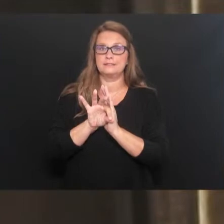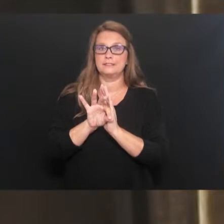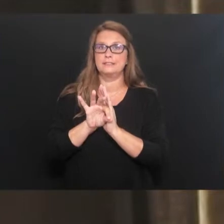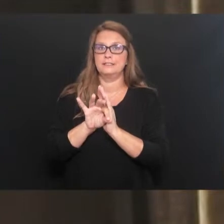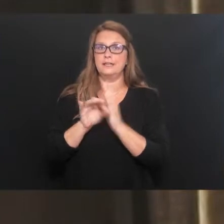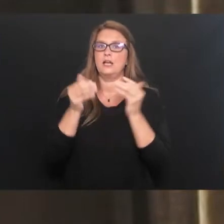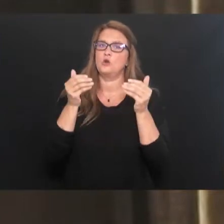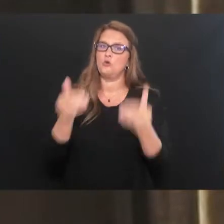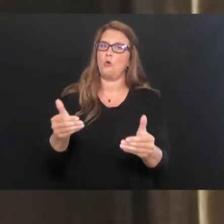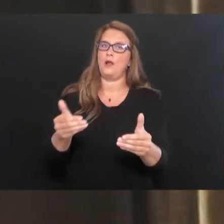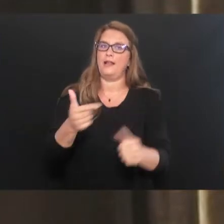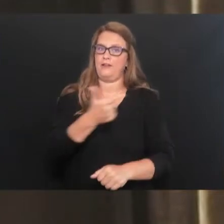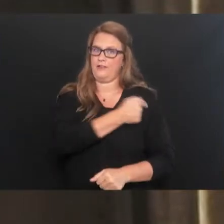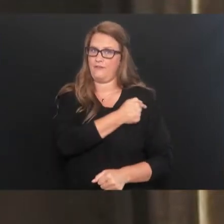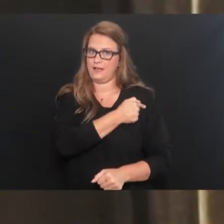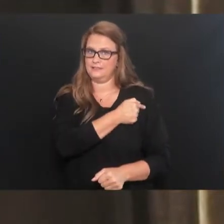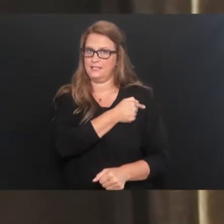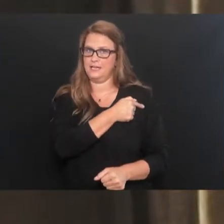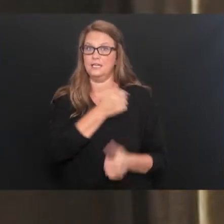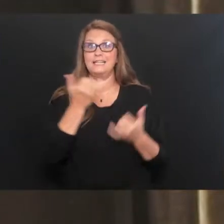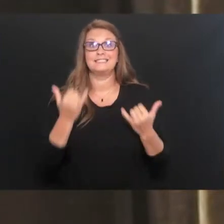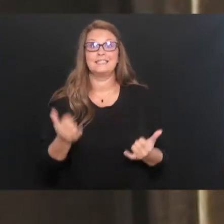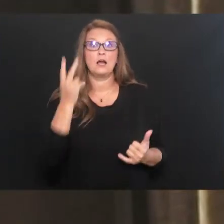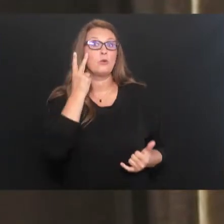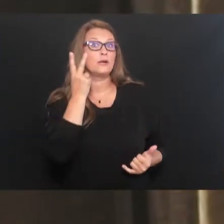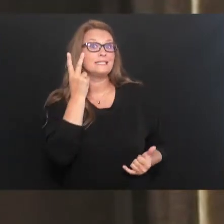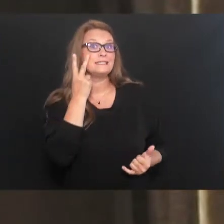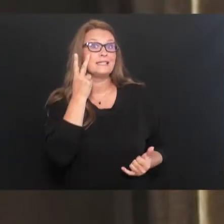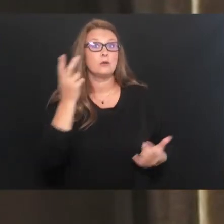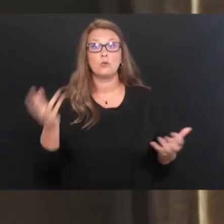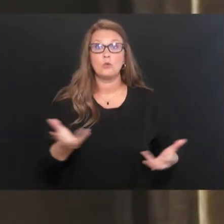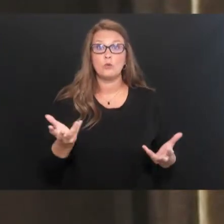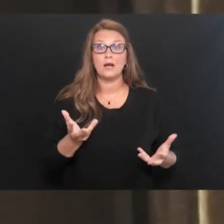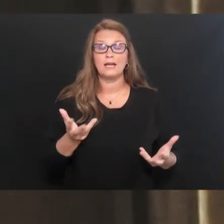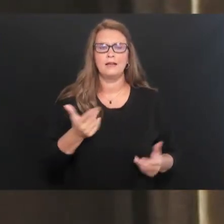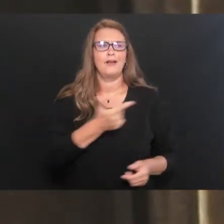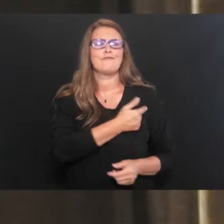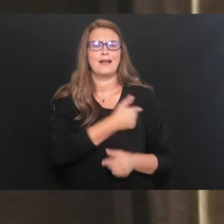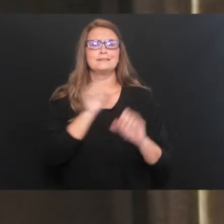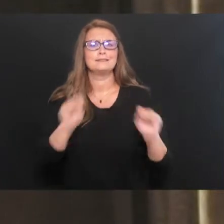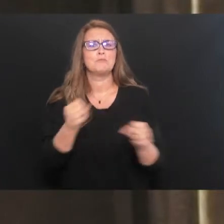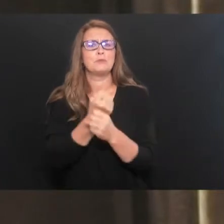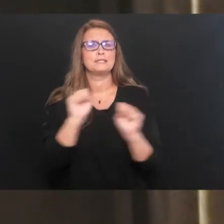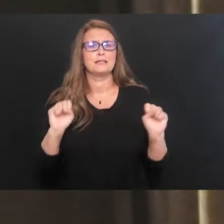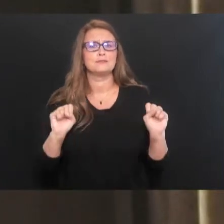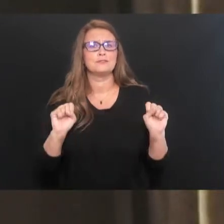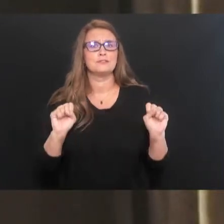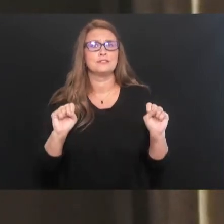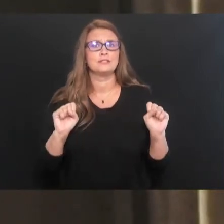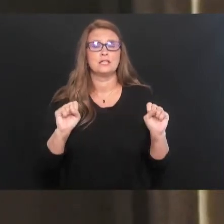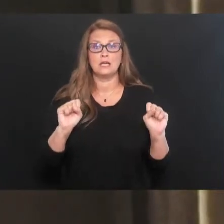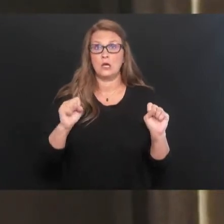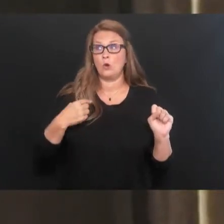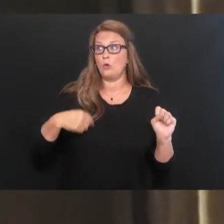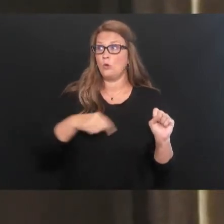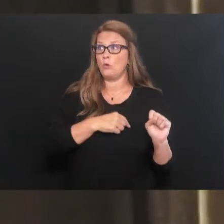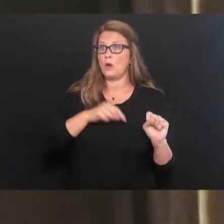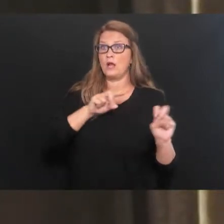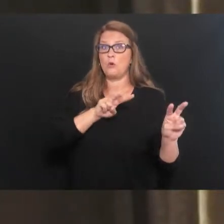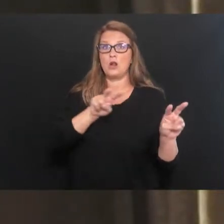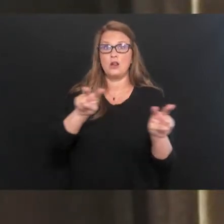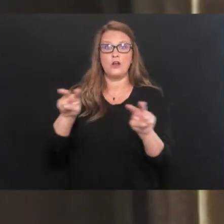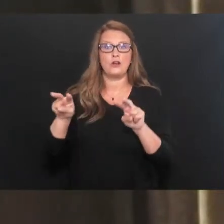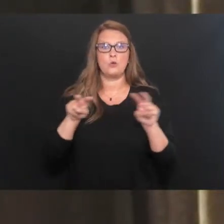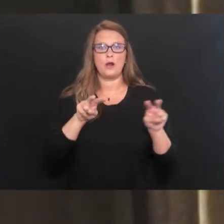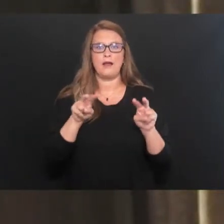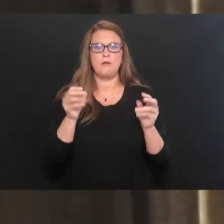because what we see is that vaccines are incredibly protective. Even as we look at more